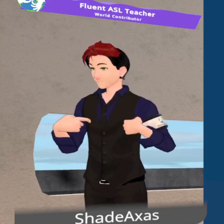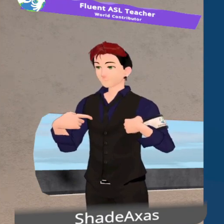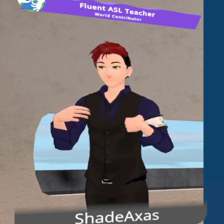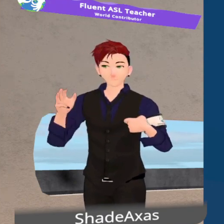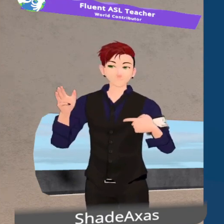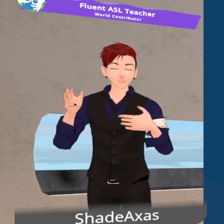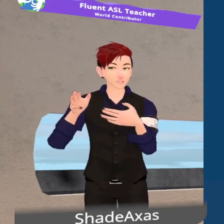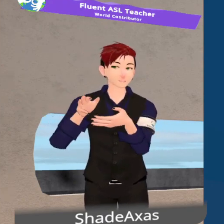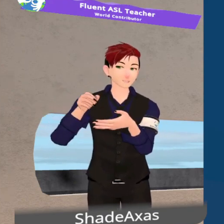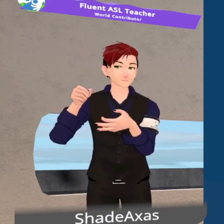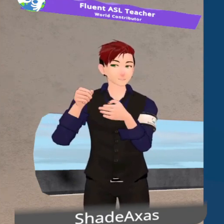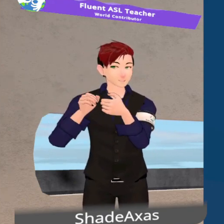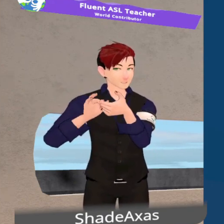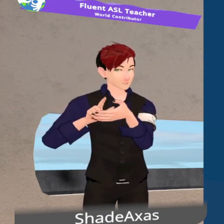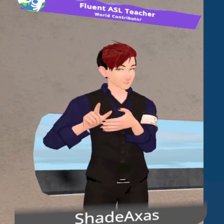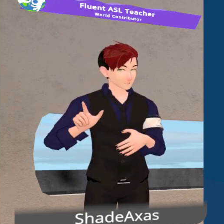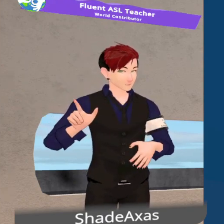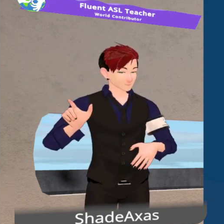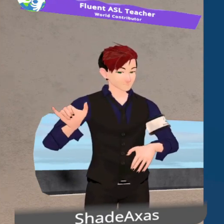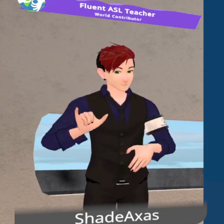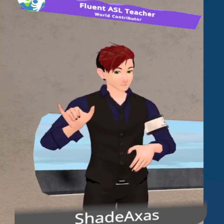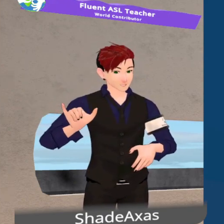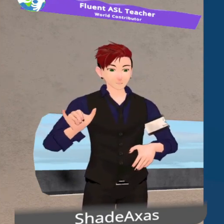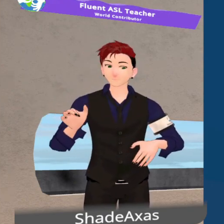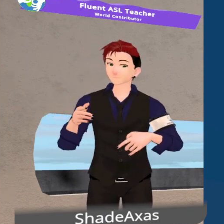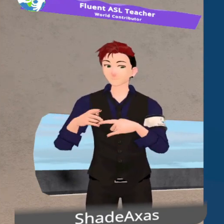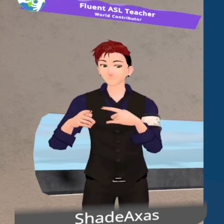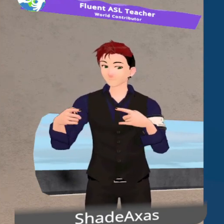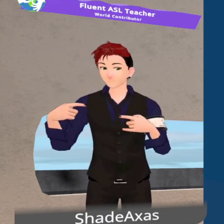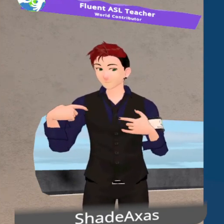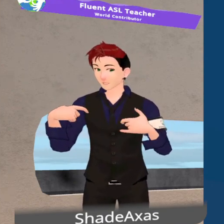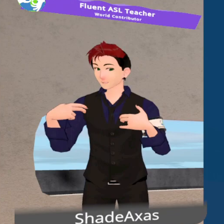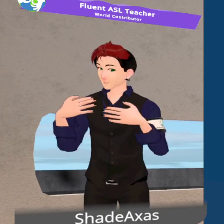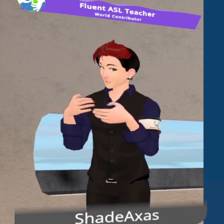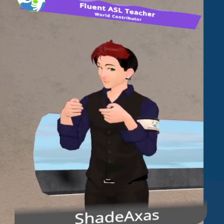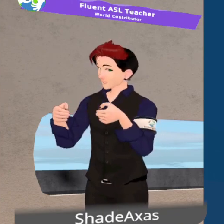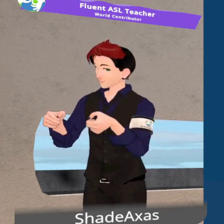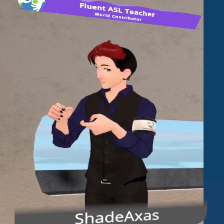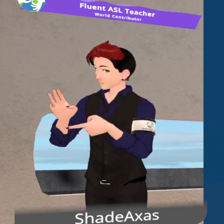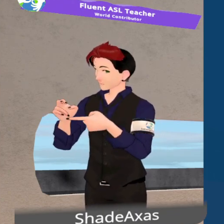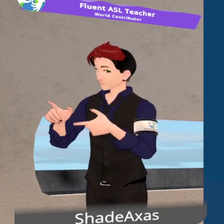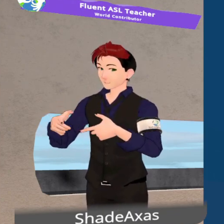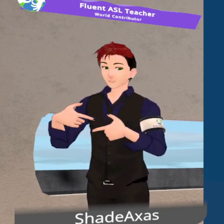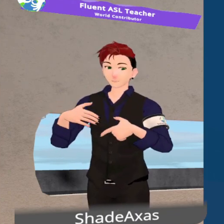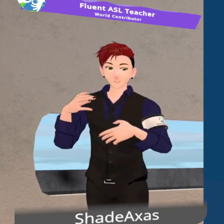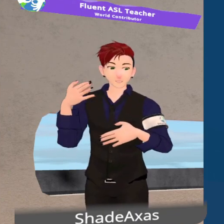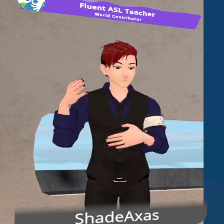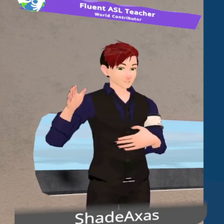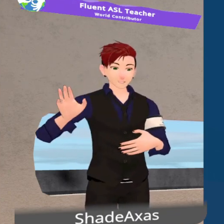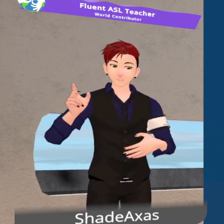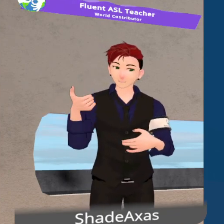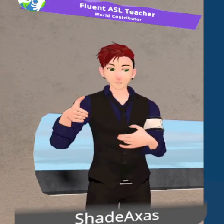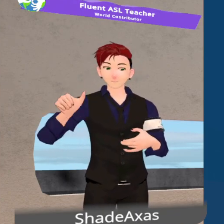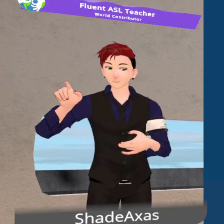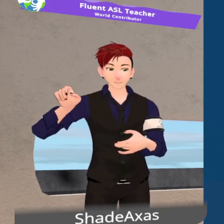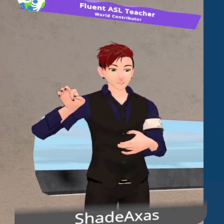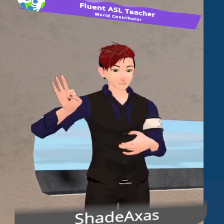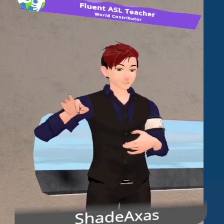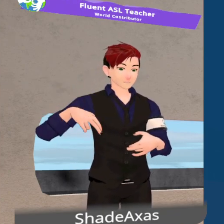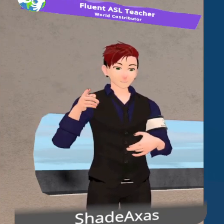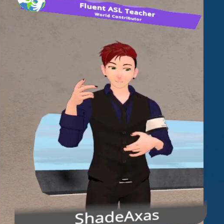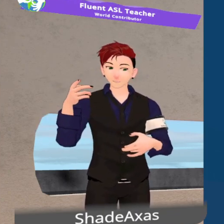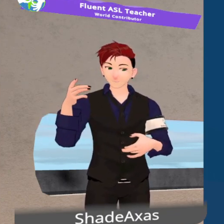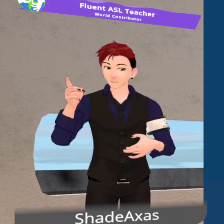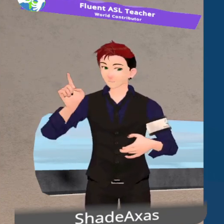person. I have been learning BSL as well, but I'm not fluent in BSL. I don't know